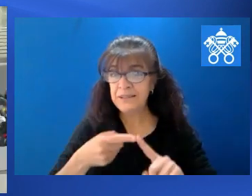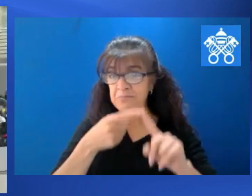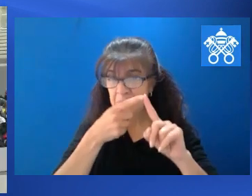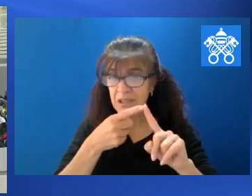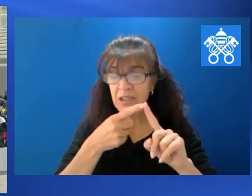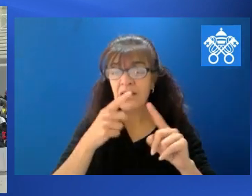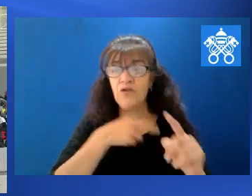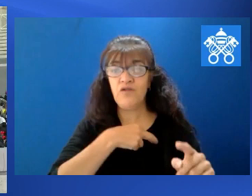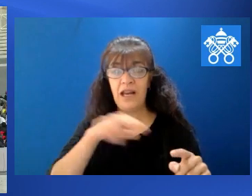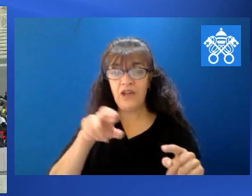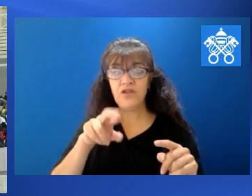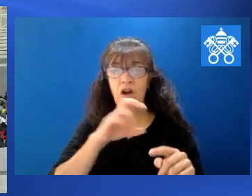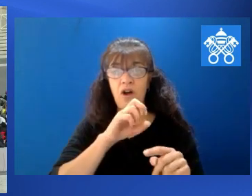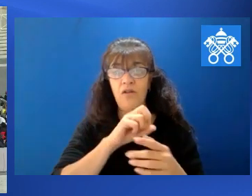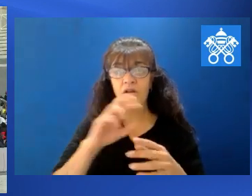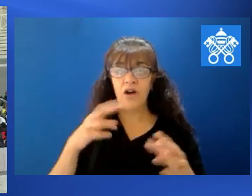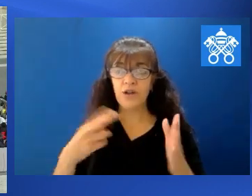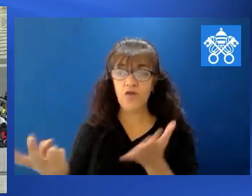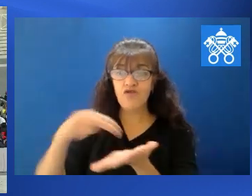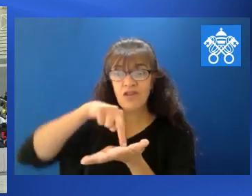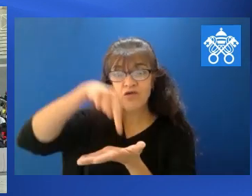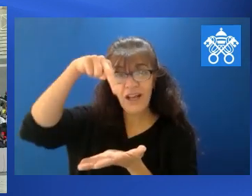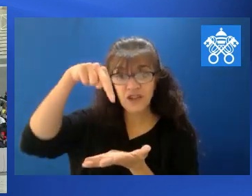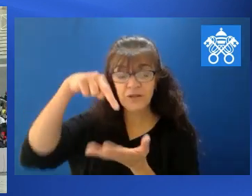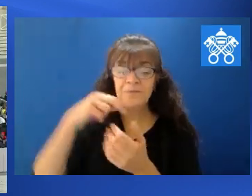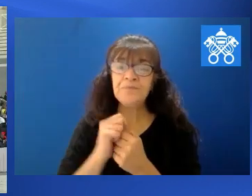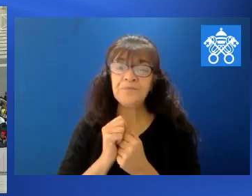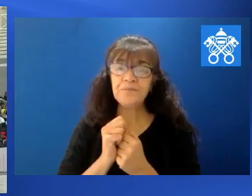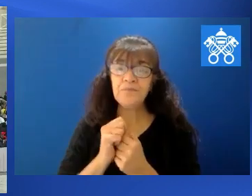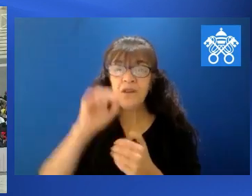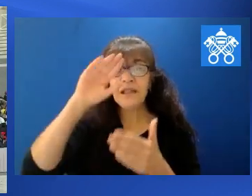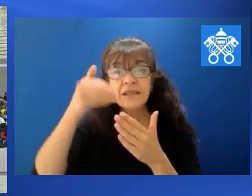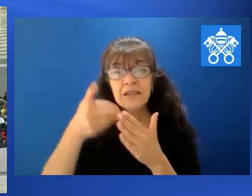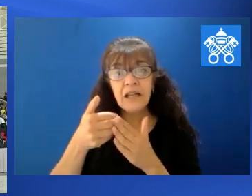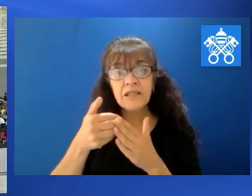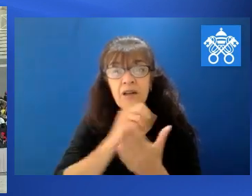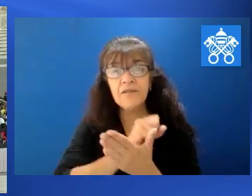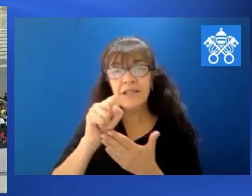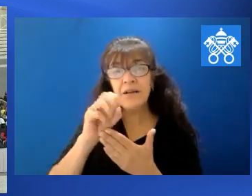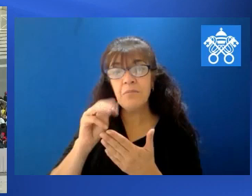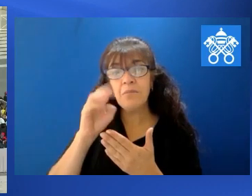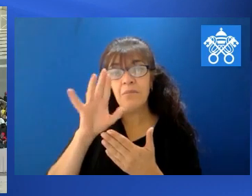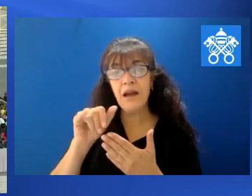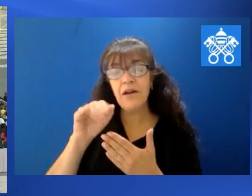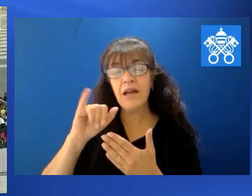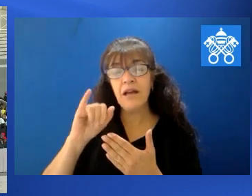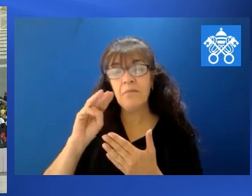the Congregation of the Resurrection, the Sons of St. Mary Immaculate,